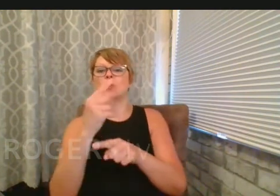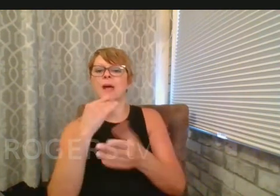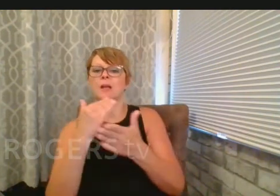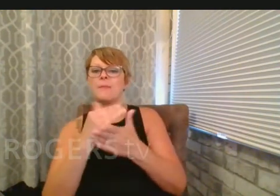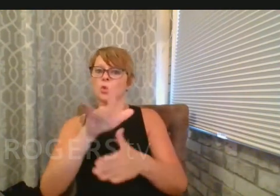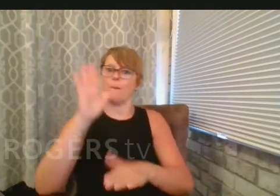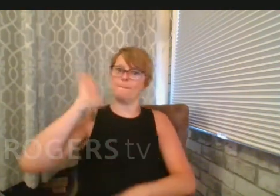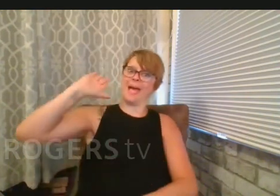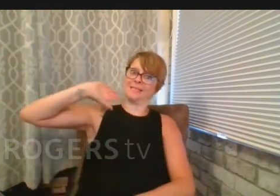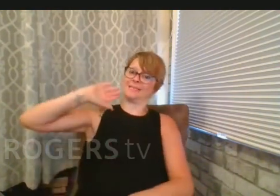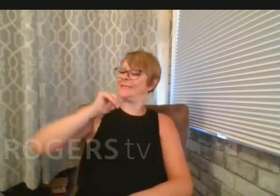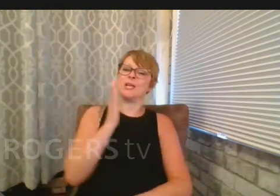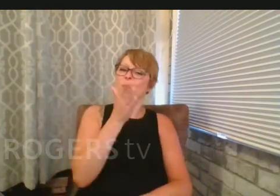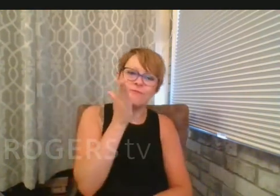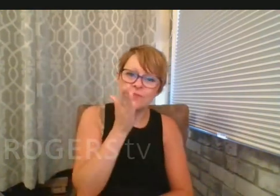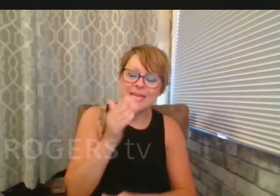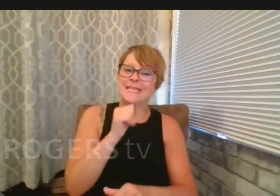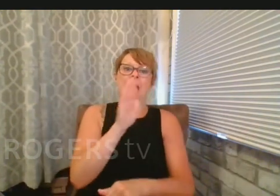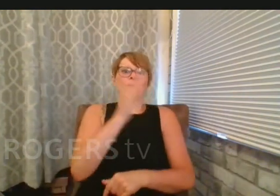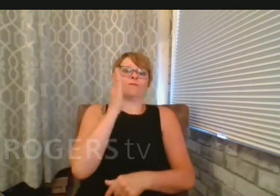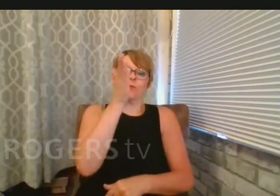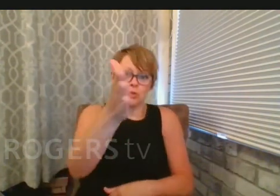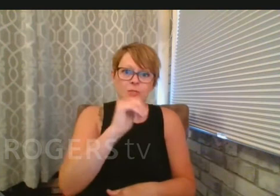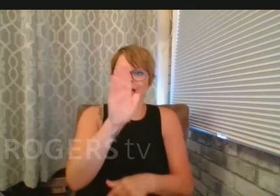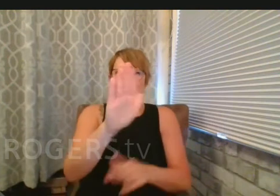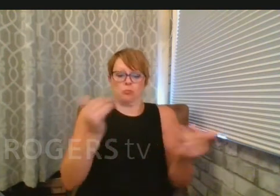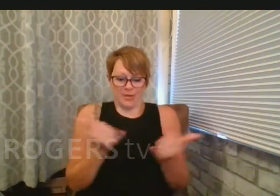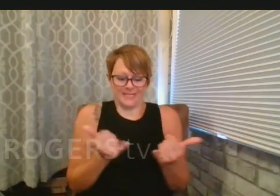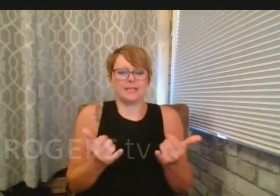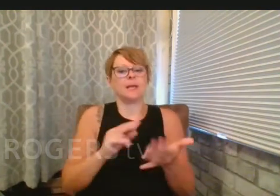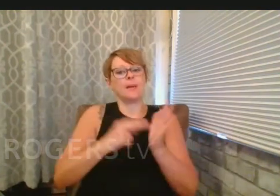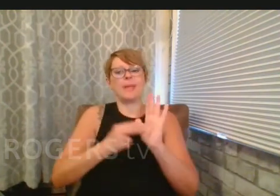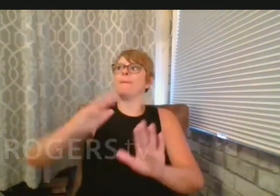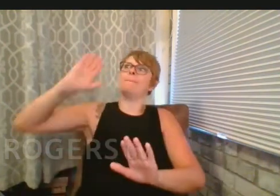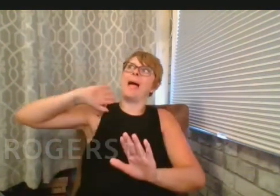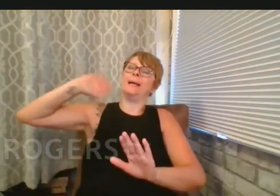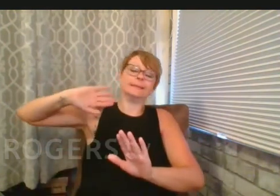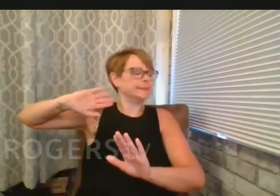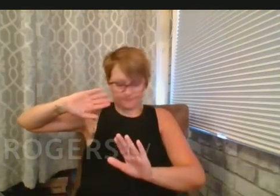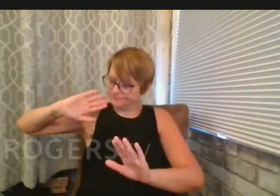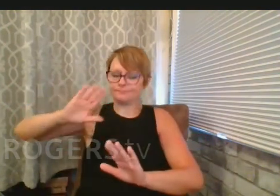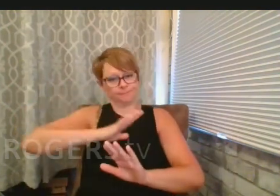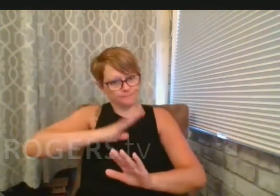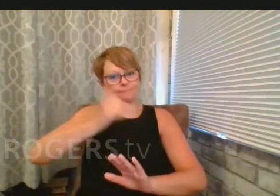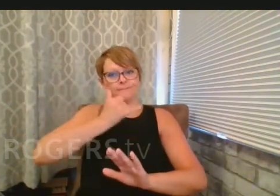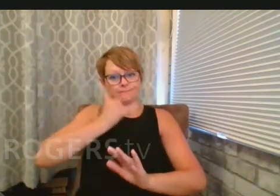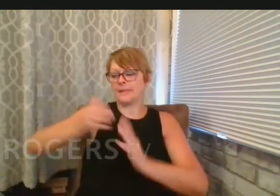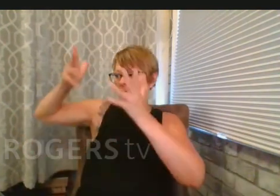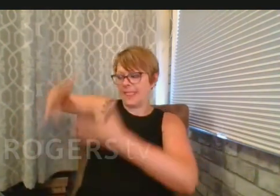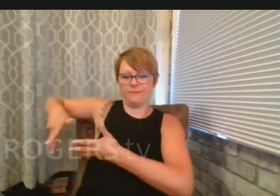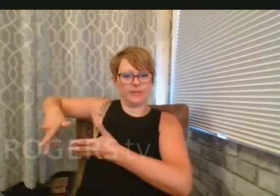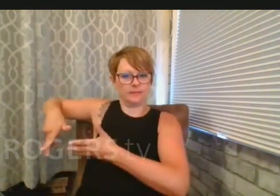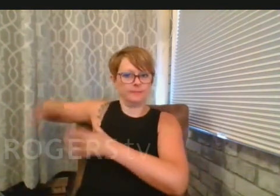not your future, it's not your present also. All these things are interchangeable. In my personal opinion, I realized I was